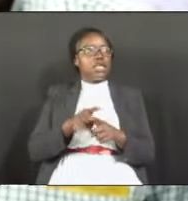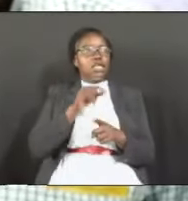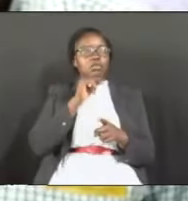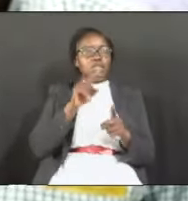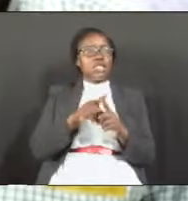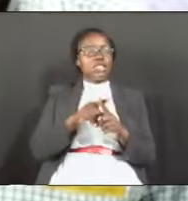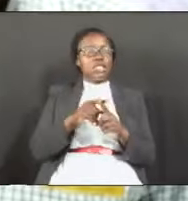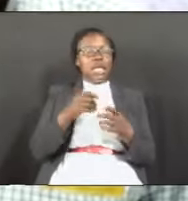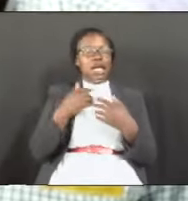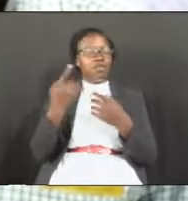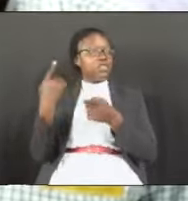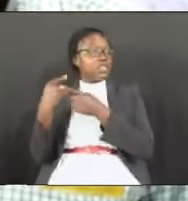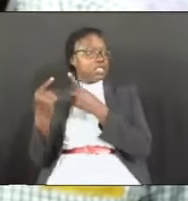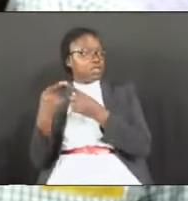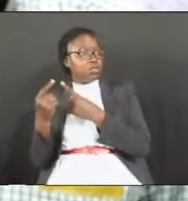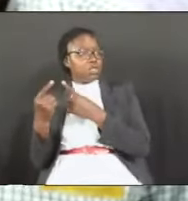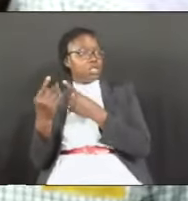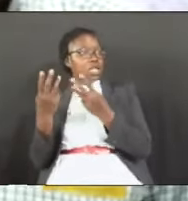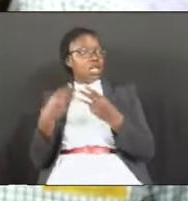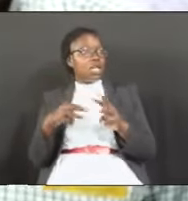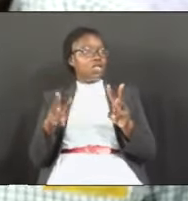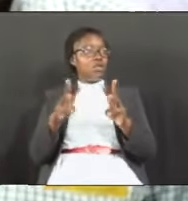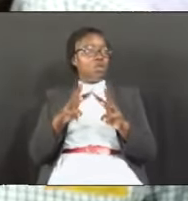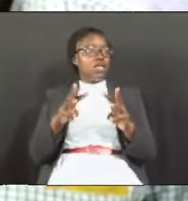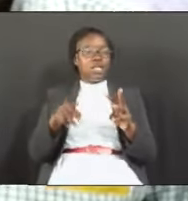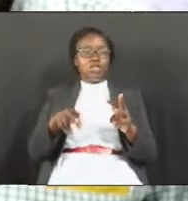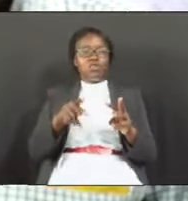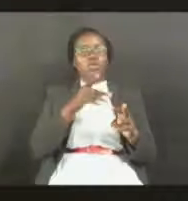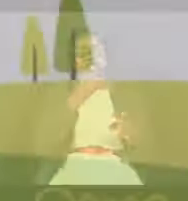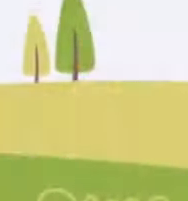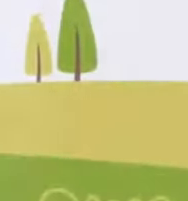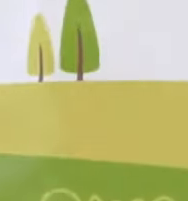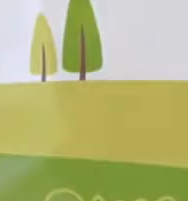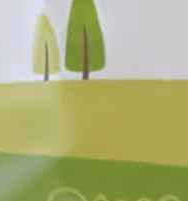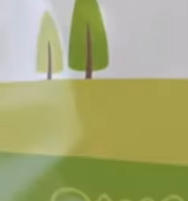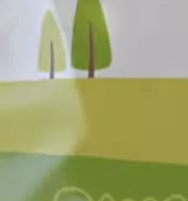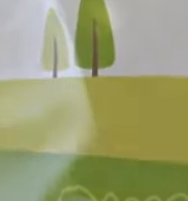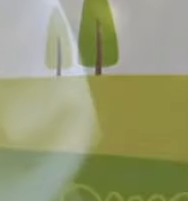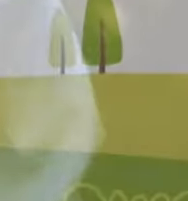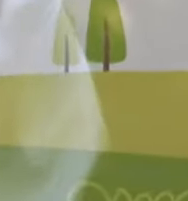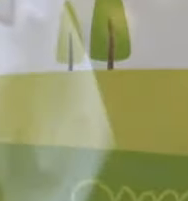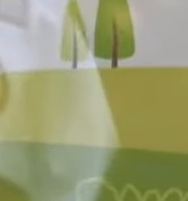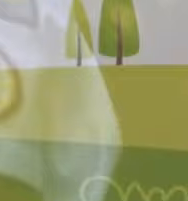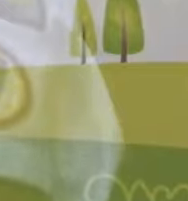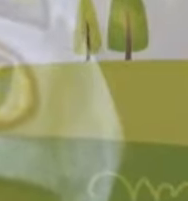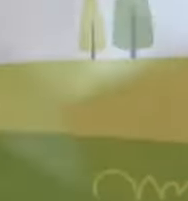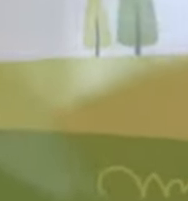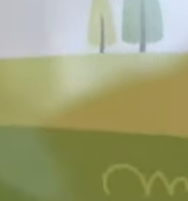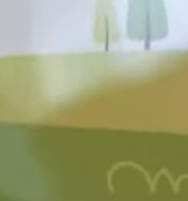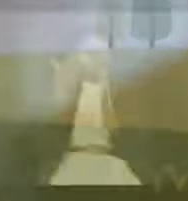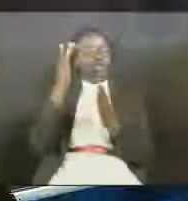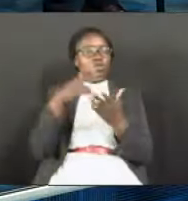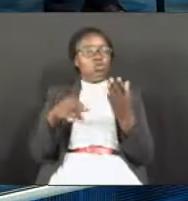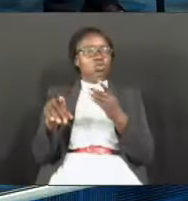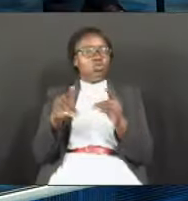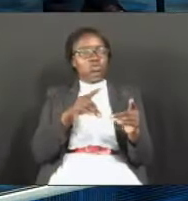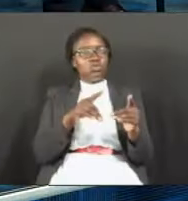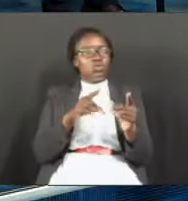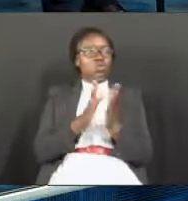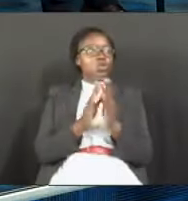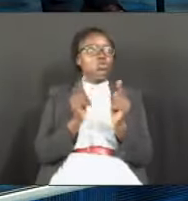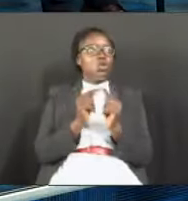experience. I don't know what is a wilderness. I don't know what is your pain. I don't know even what to do with your